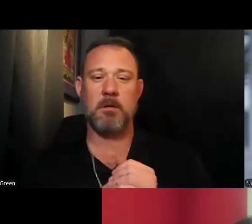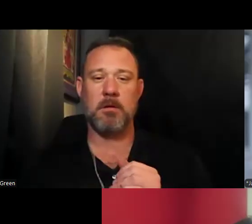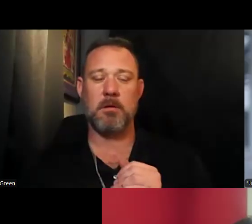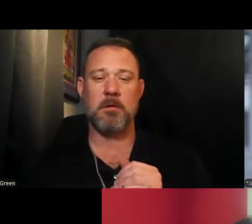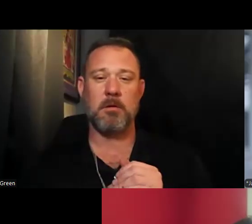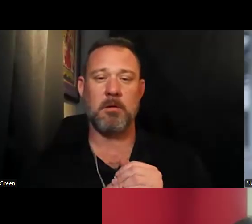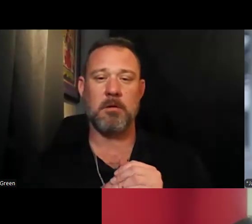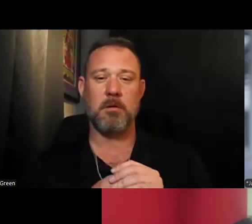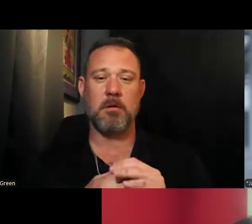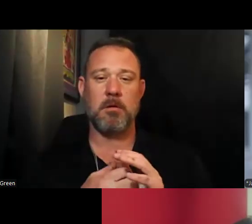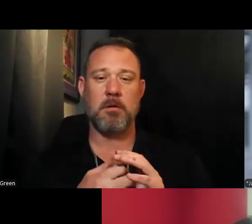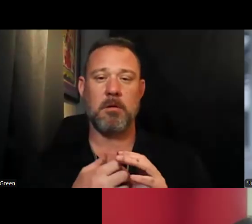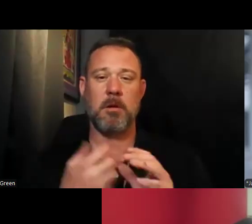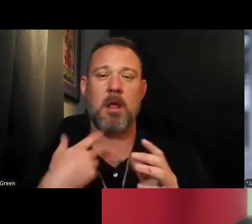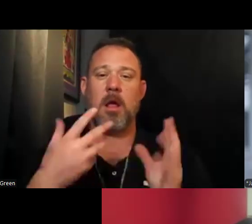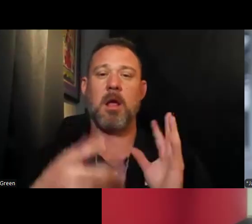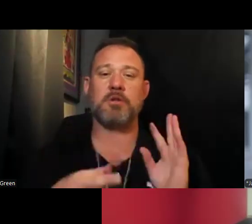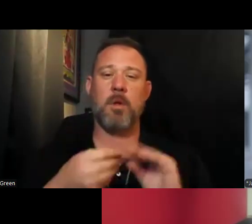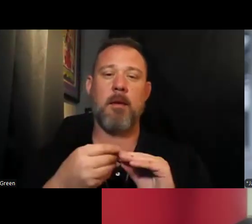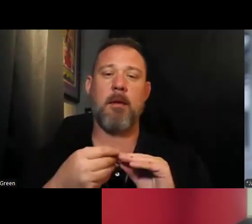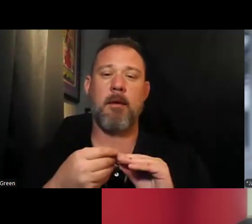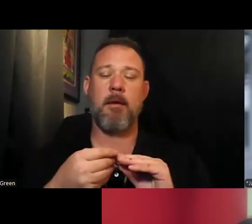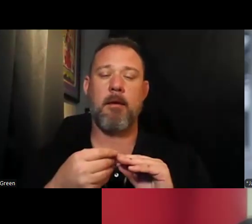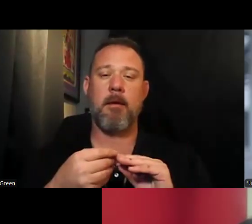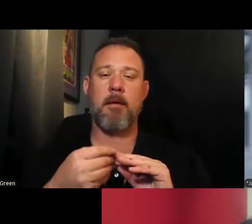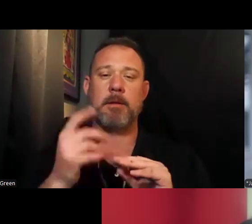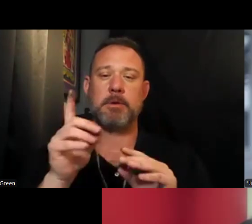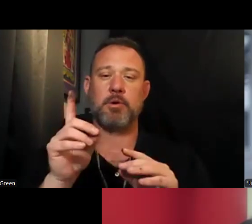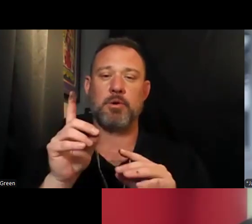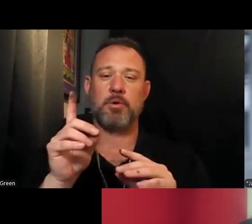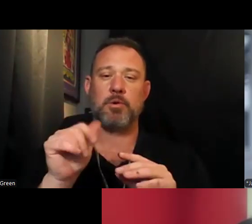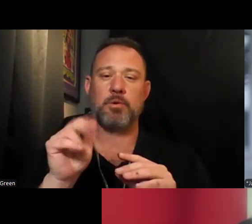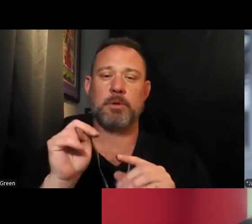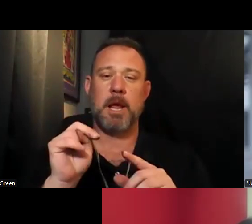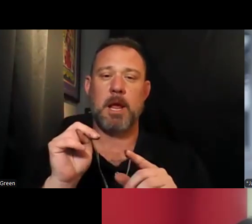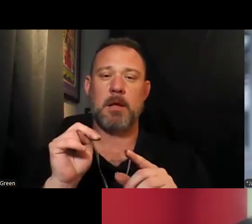ahead, Alicia. I just want to add to Dan's